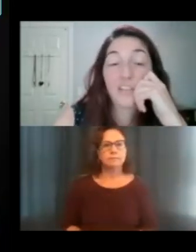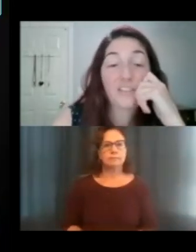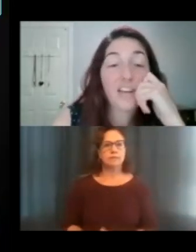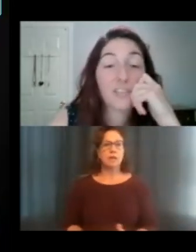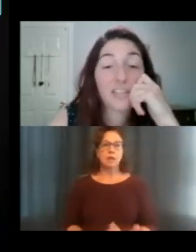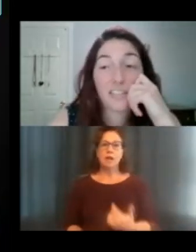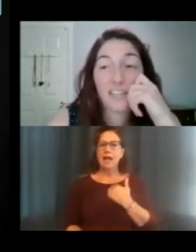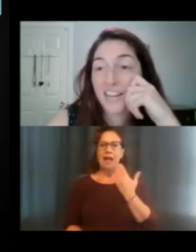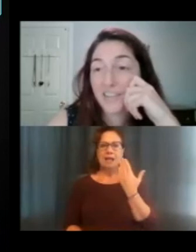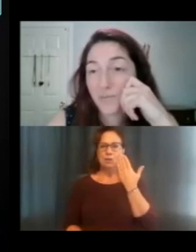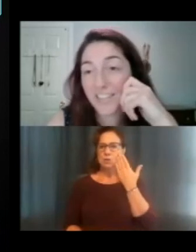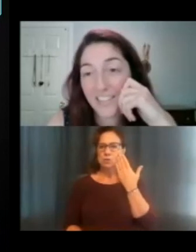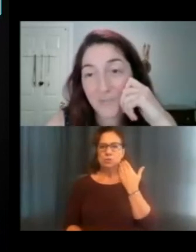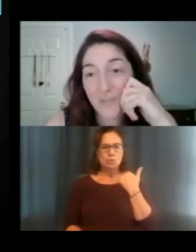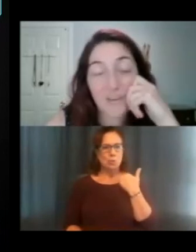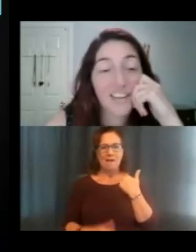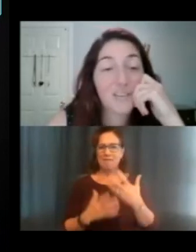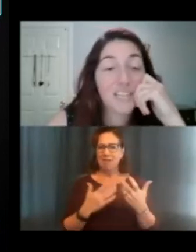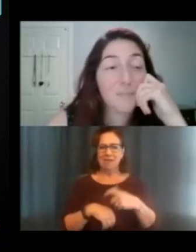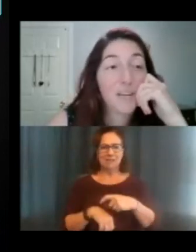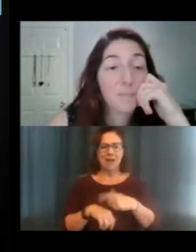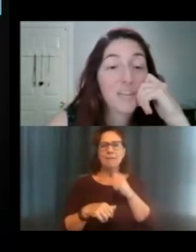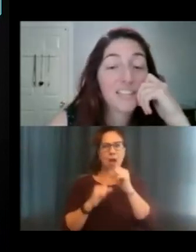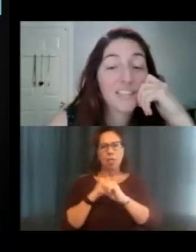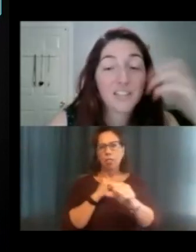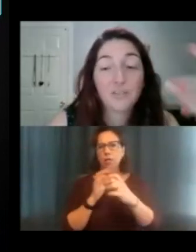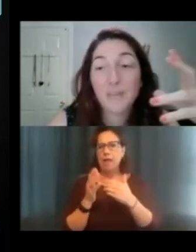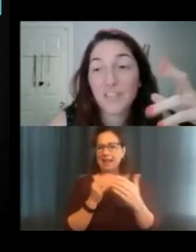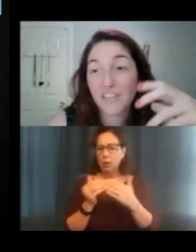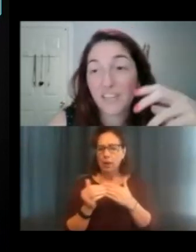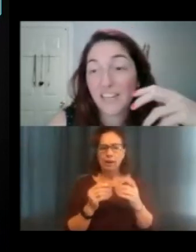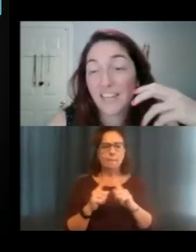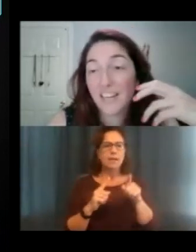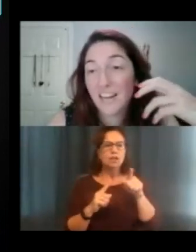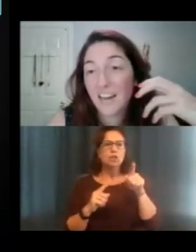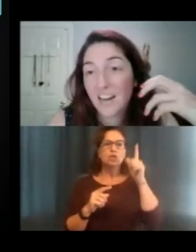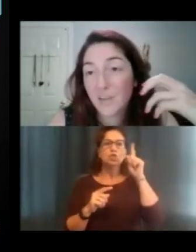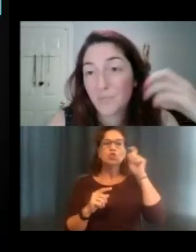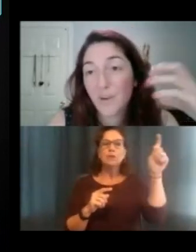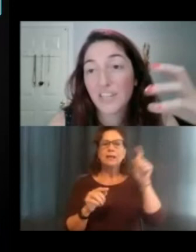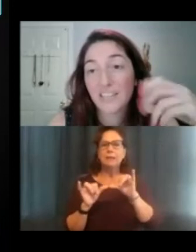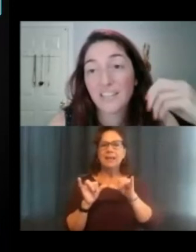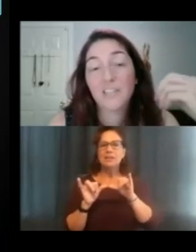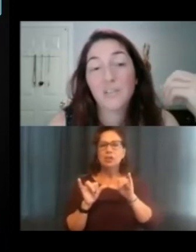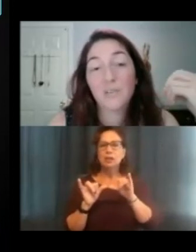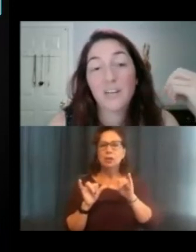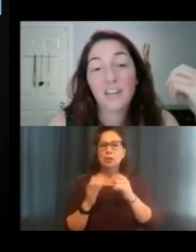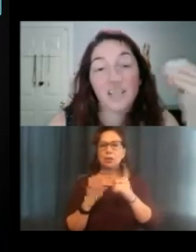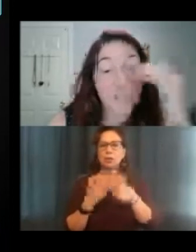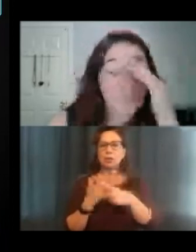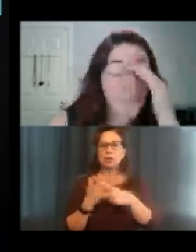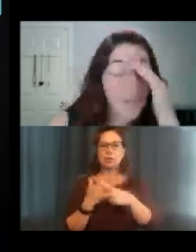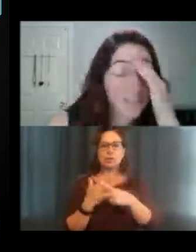I don't really have time for this, and I wasn't going to say much about it anyways, but basically this dream engineering project is a